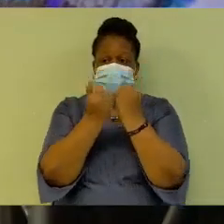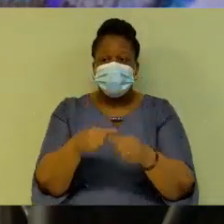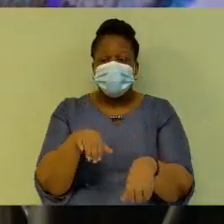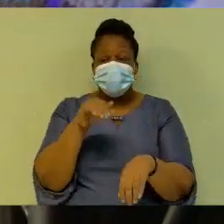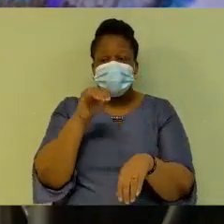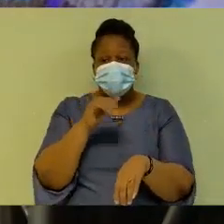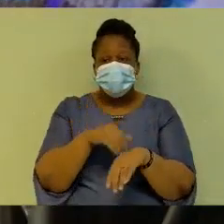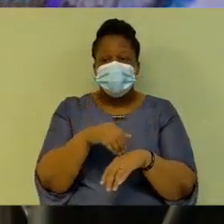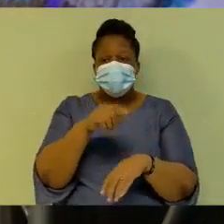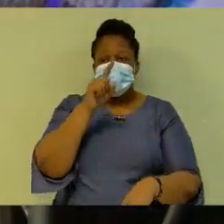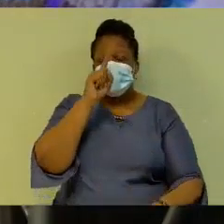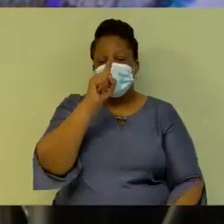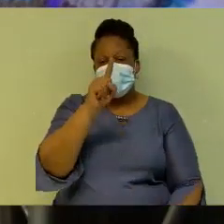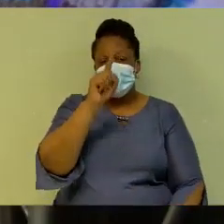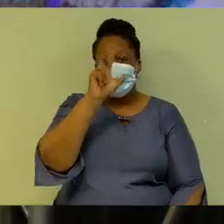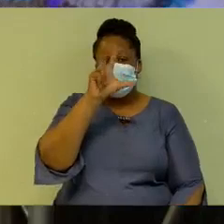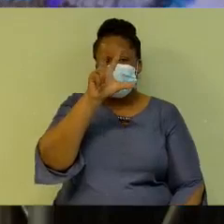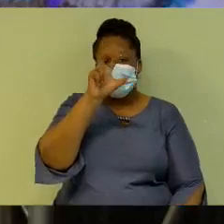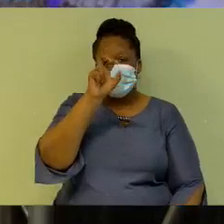at 130.